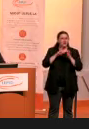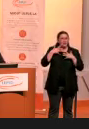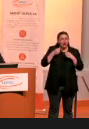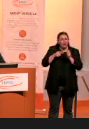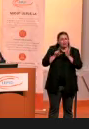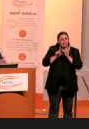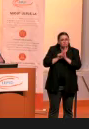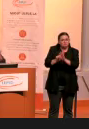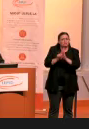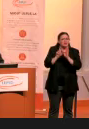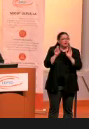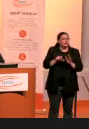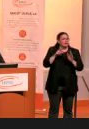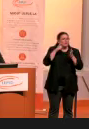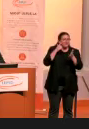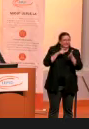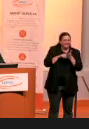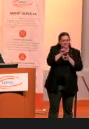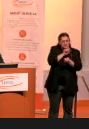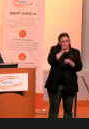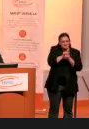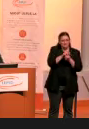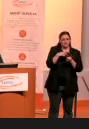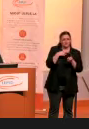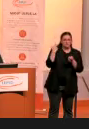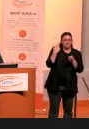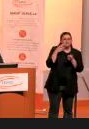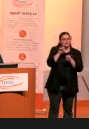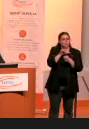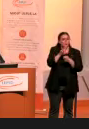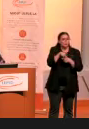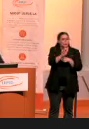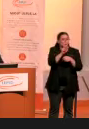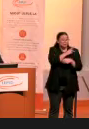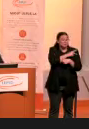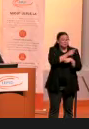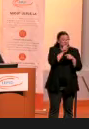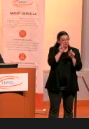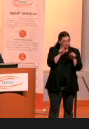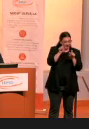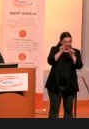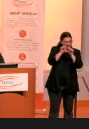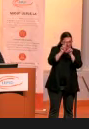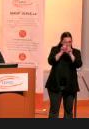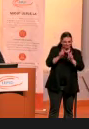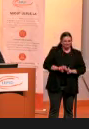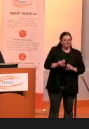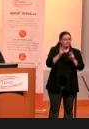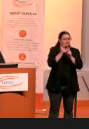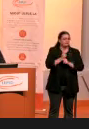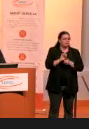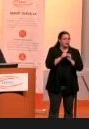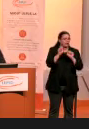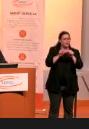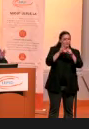see if we can identify specific risks in patients with lupus, and also see if there are things that we can do to correct those in the future.